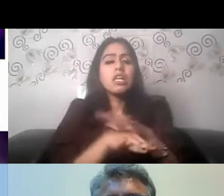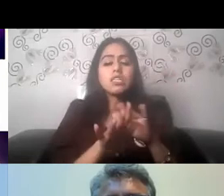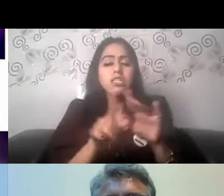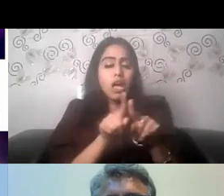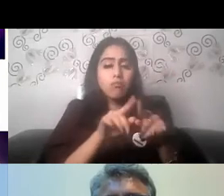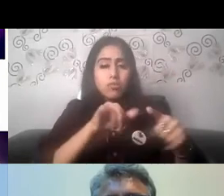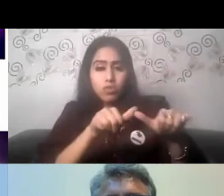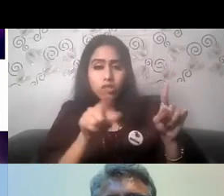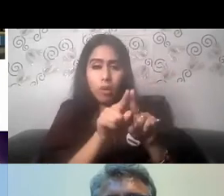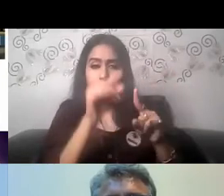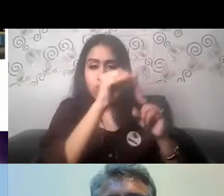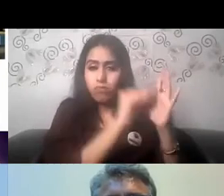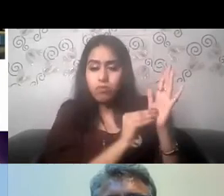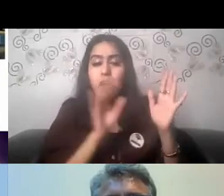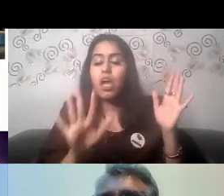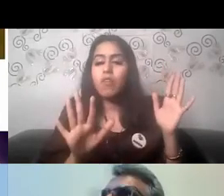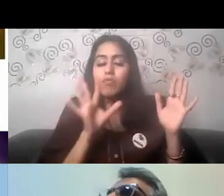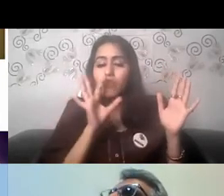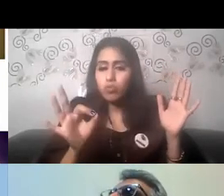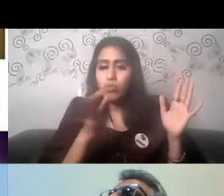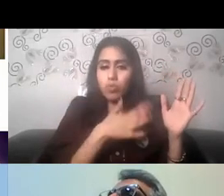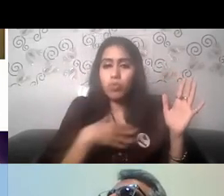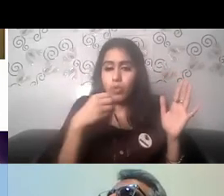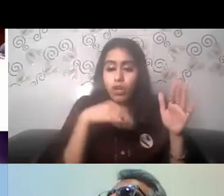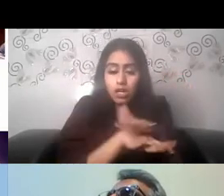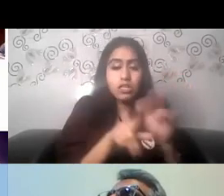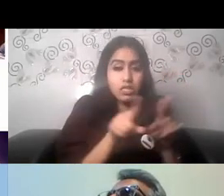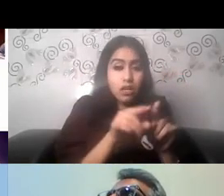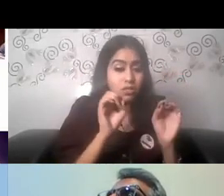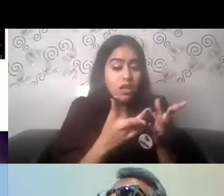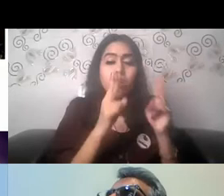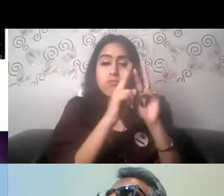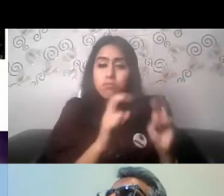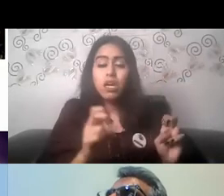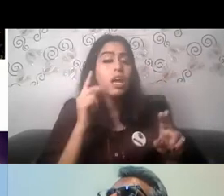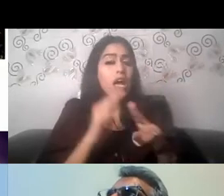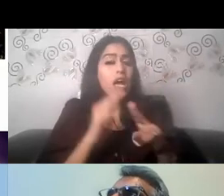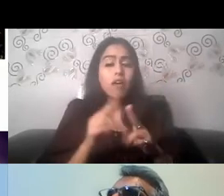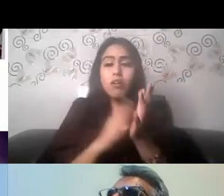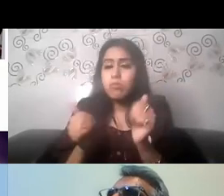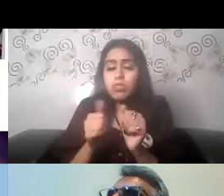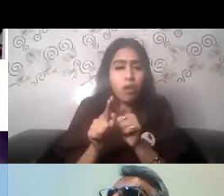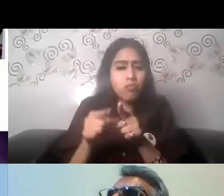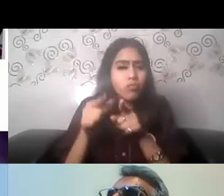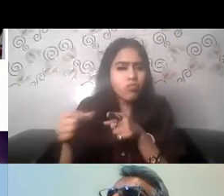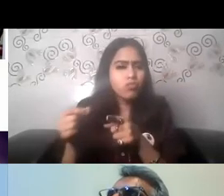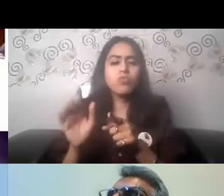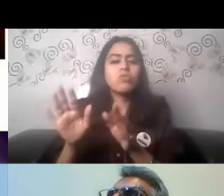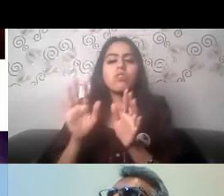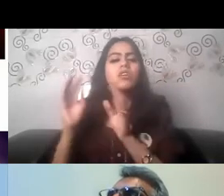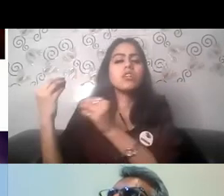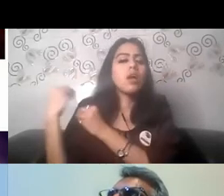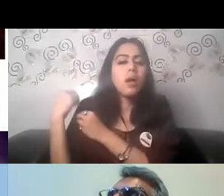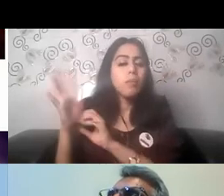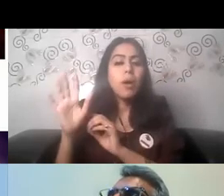your organisation so that staff and managers know what to do when you either recruit